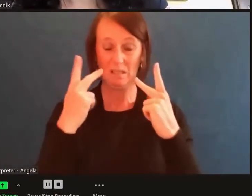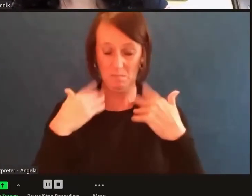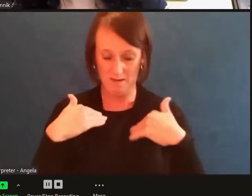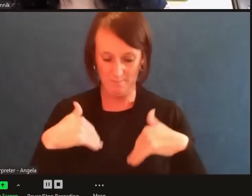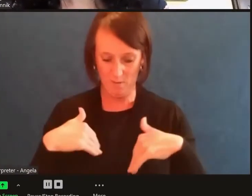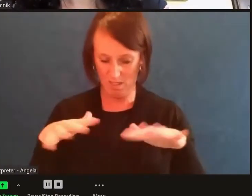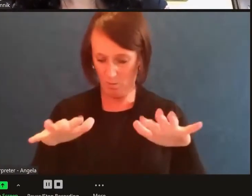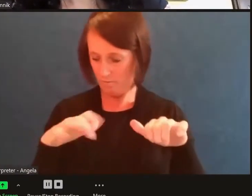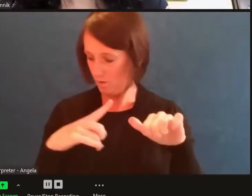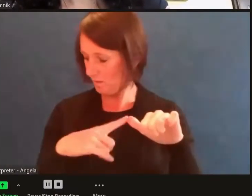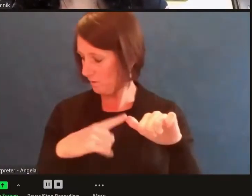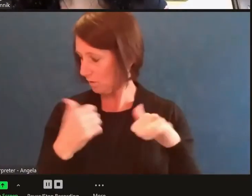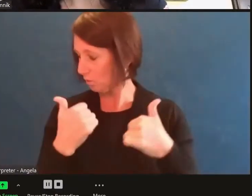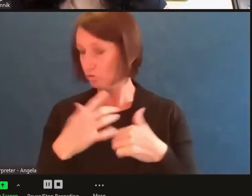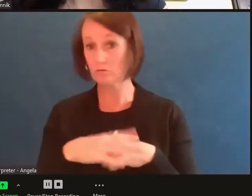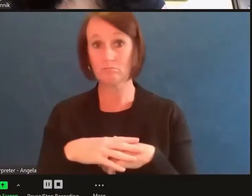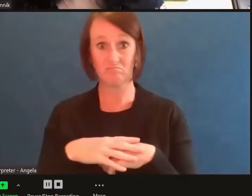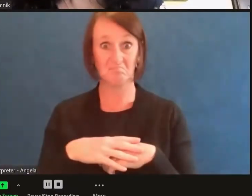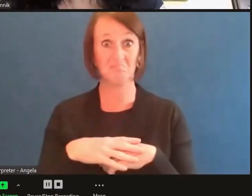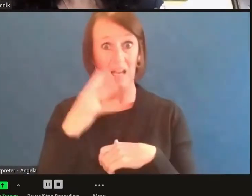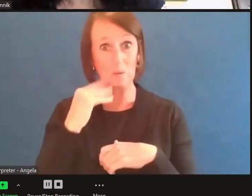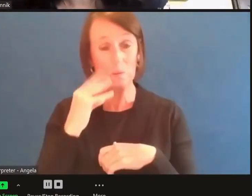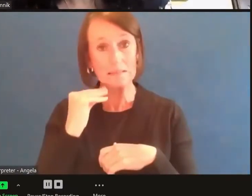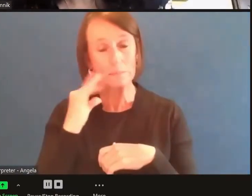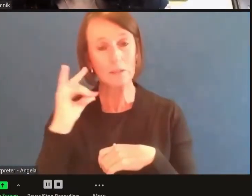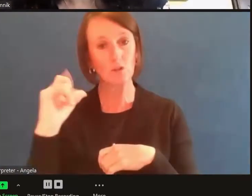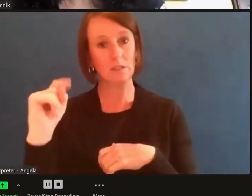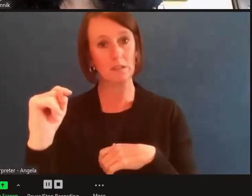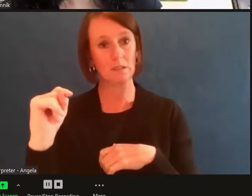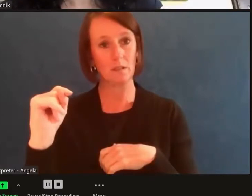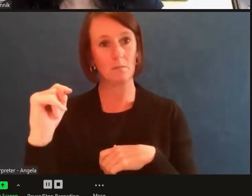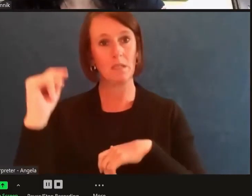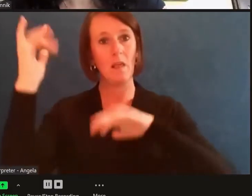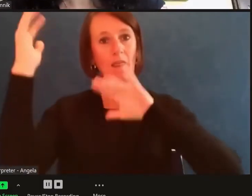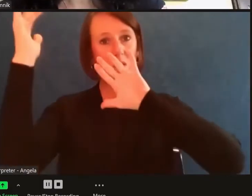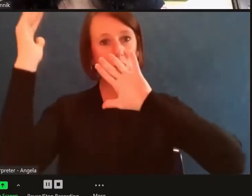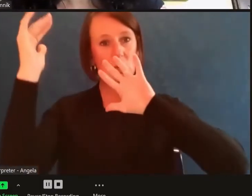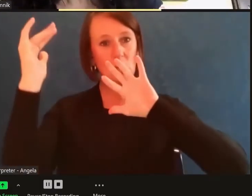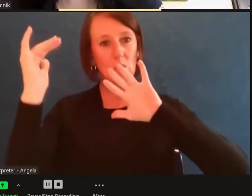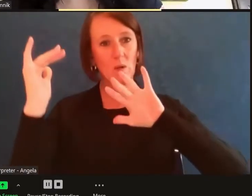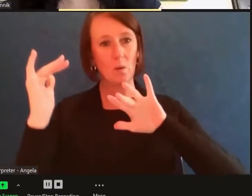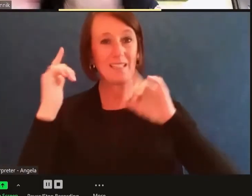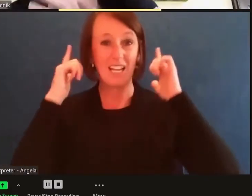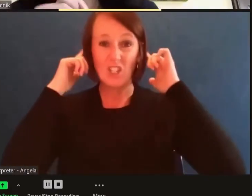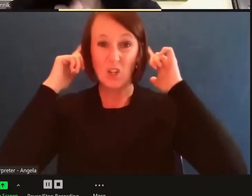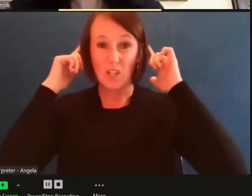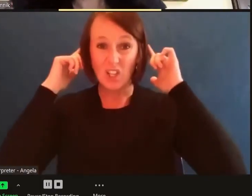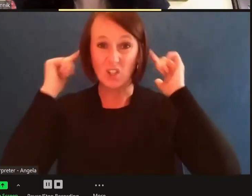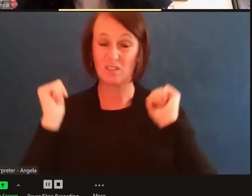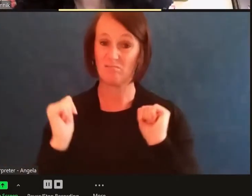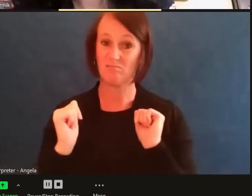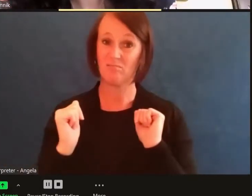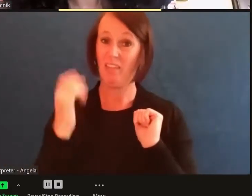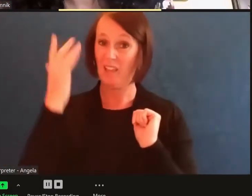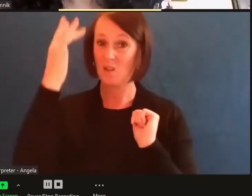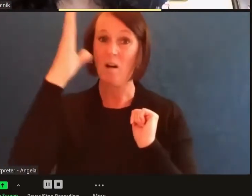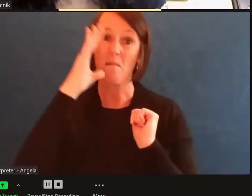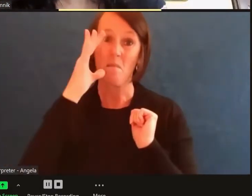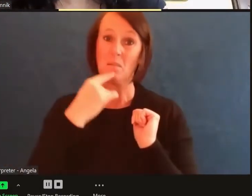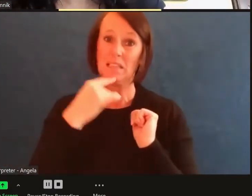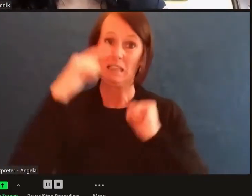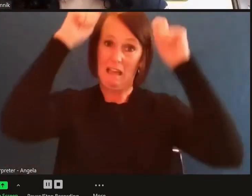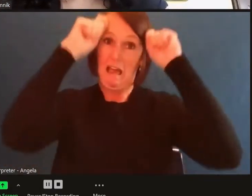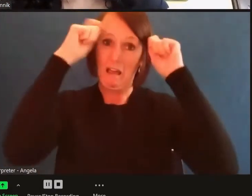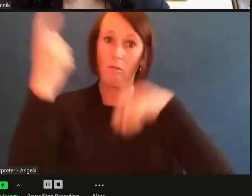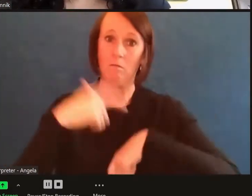off first. I wanted to experience how the snow, it's actually your ears. It's where your mother tells you to wear a hat.